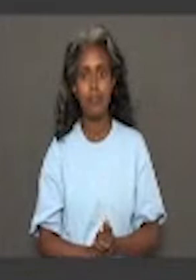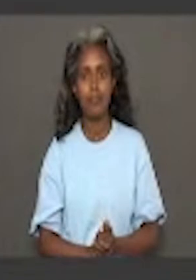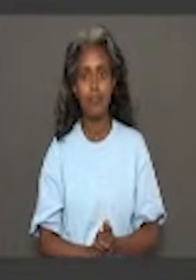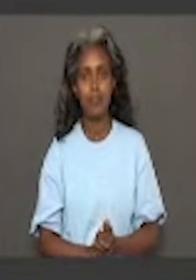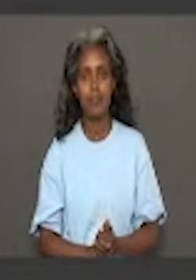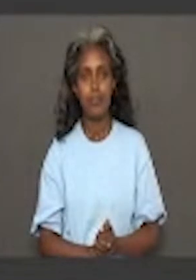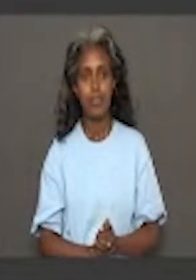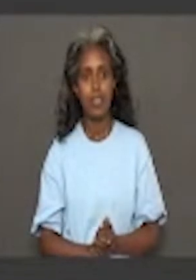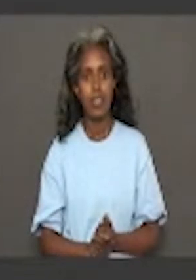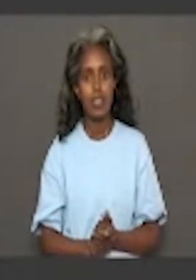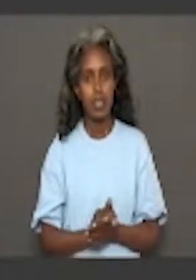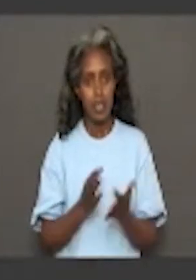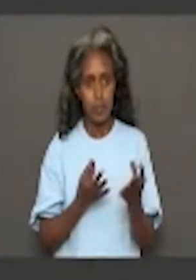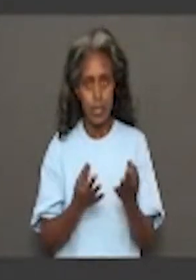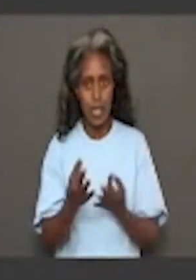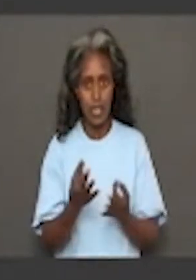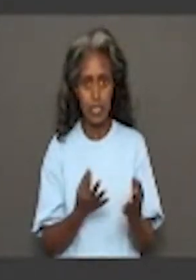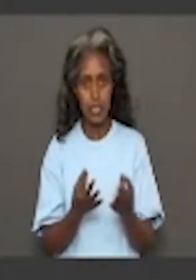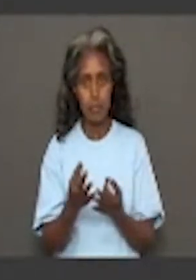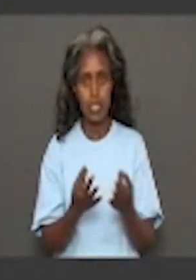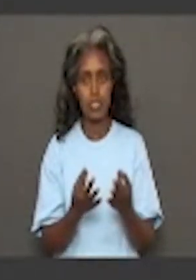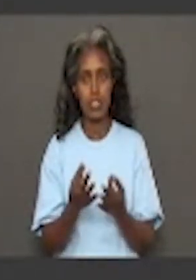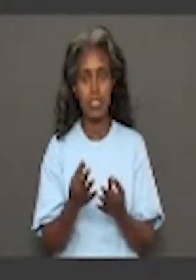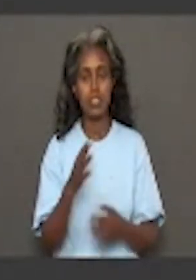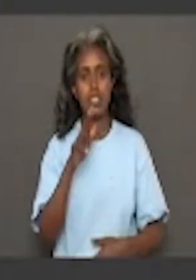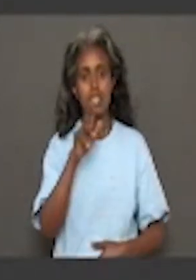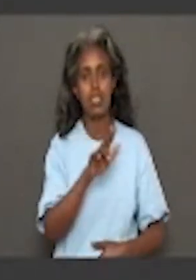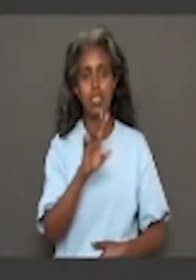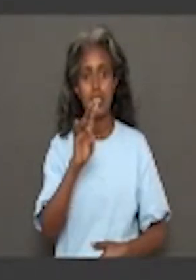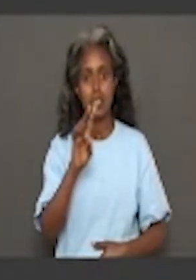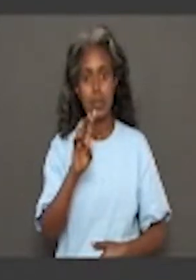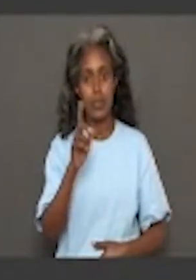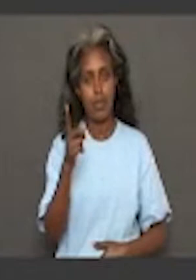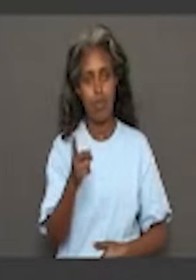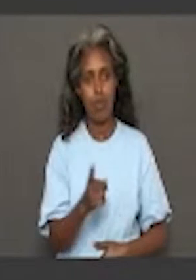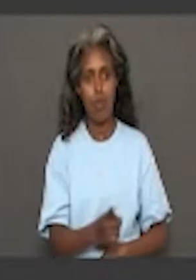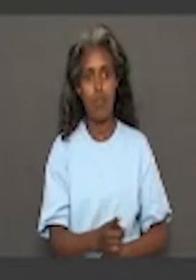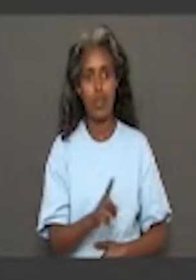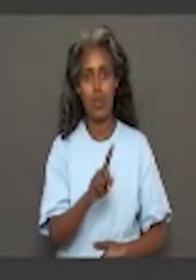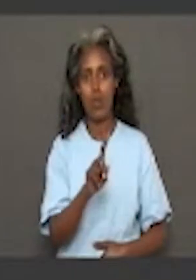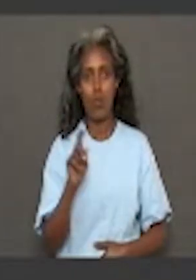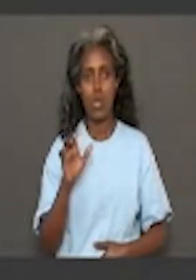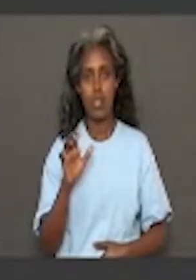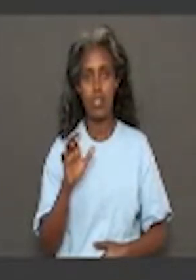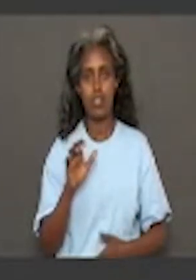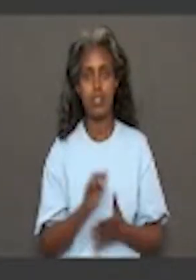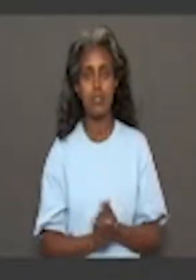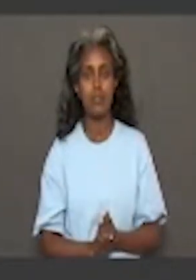0.37 can be expressed as 37